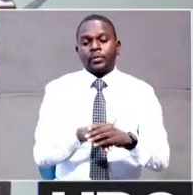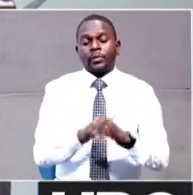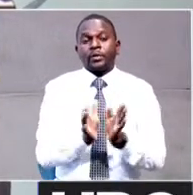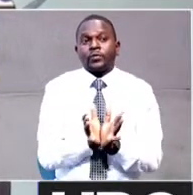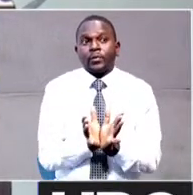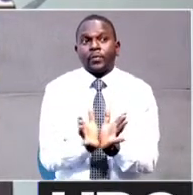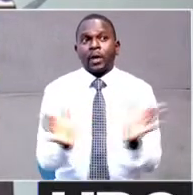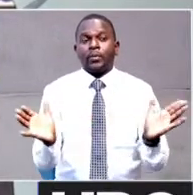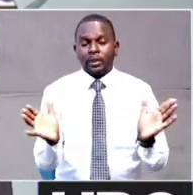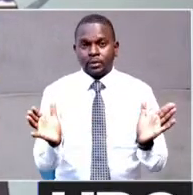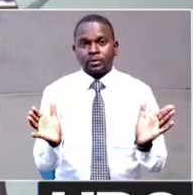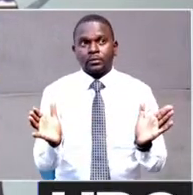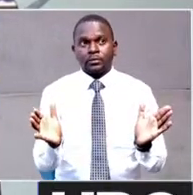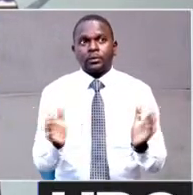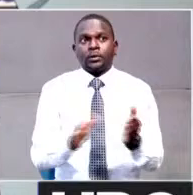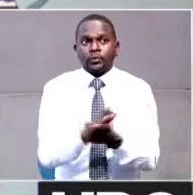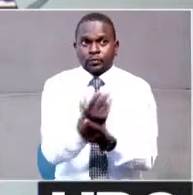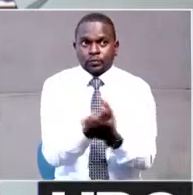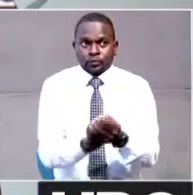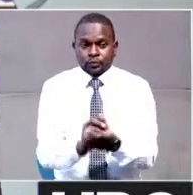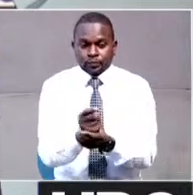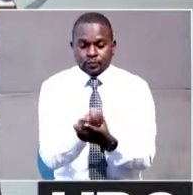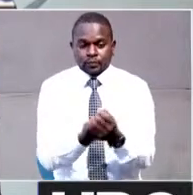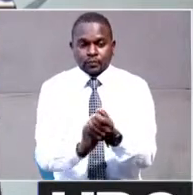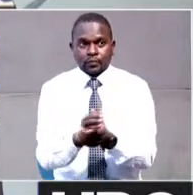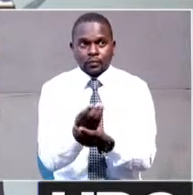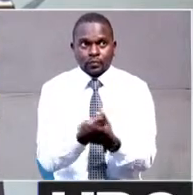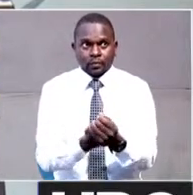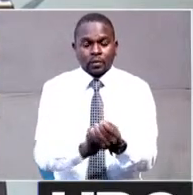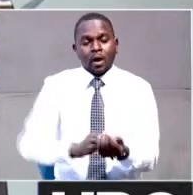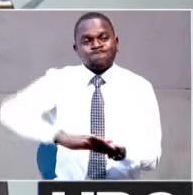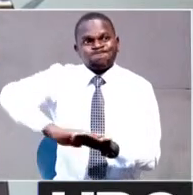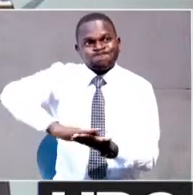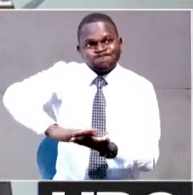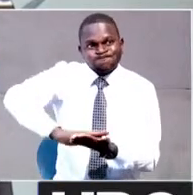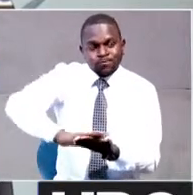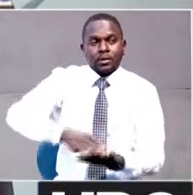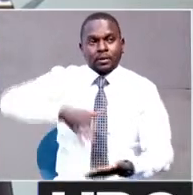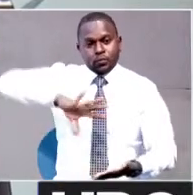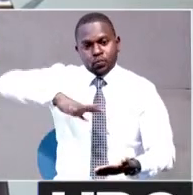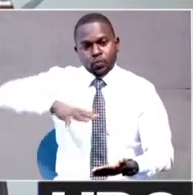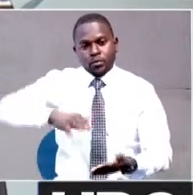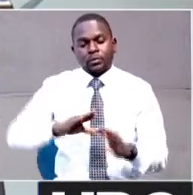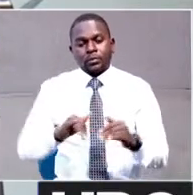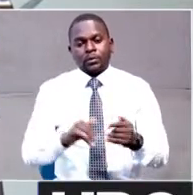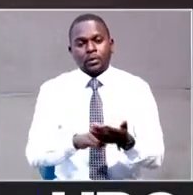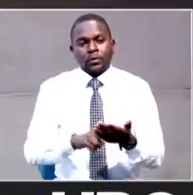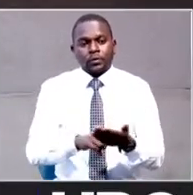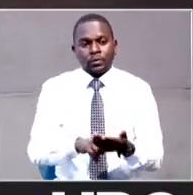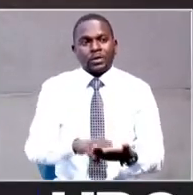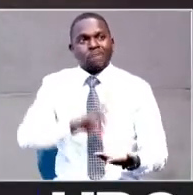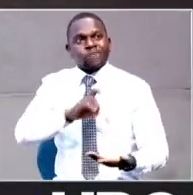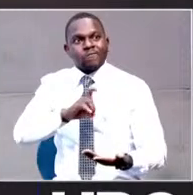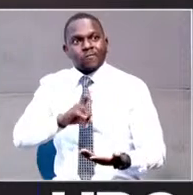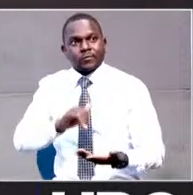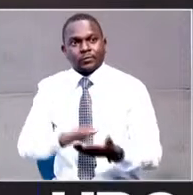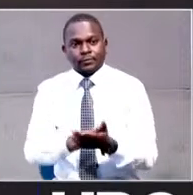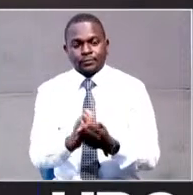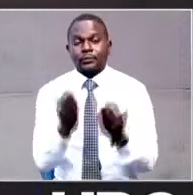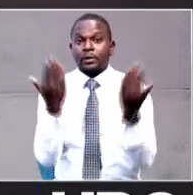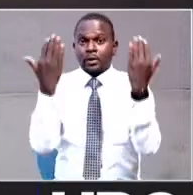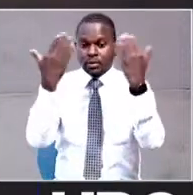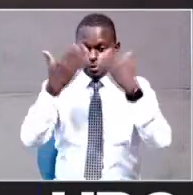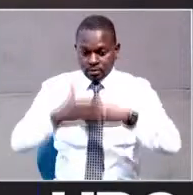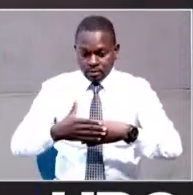public to wash their hands with soap and water or use a sanitizer. The night economy